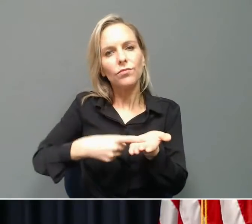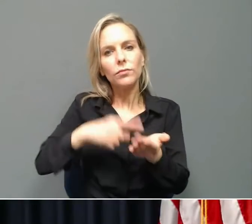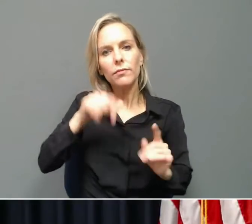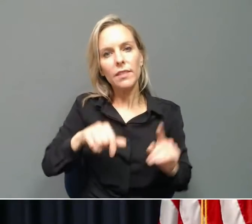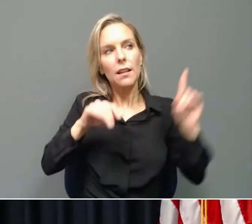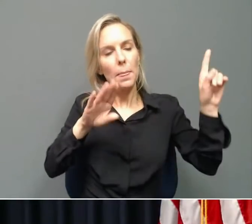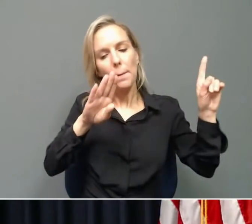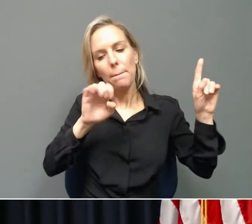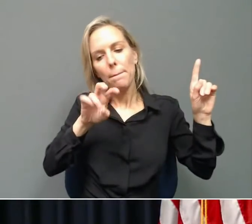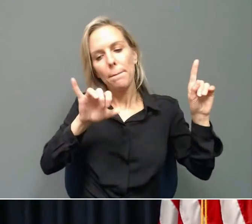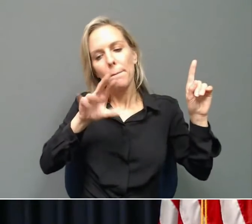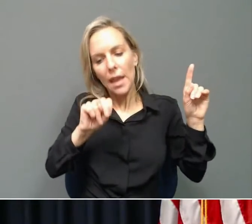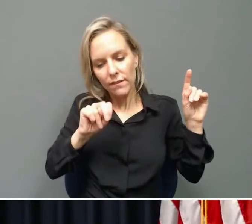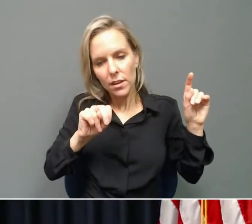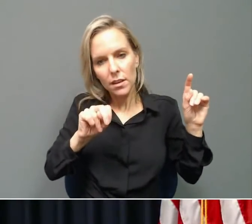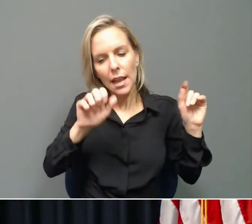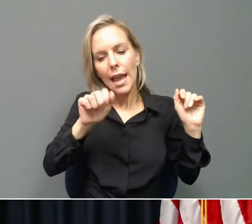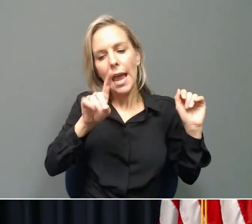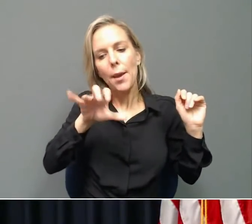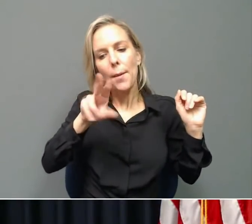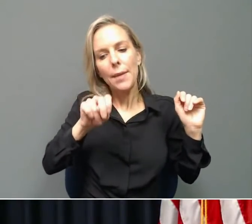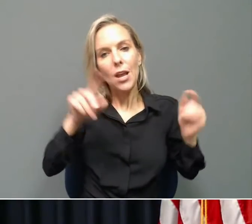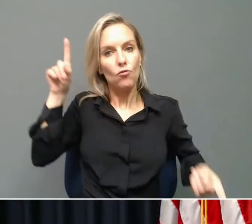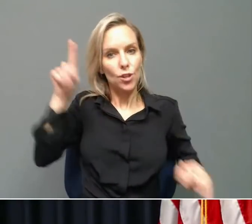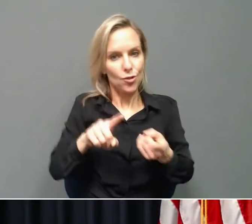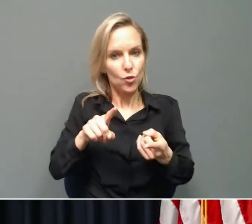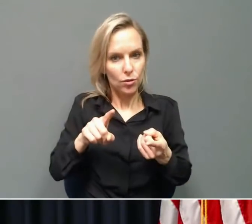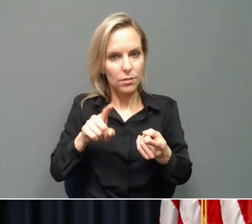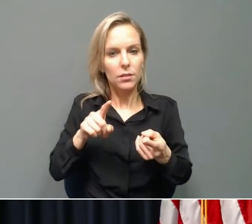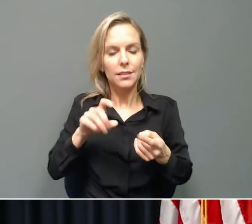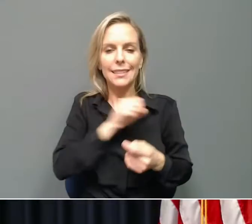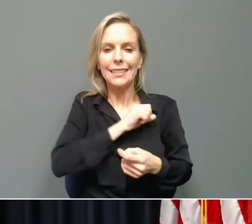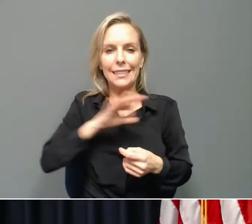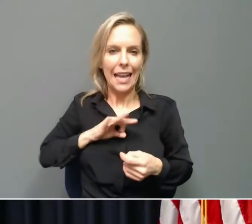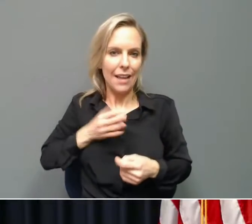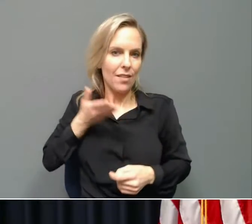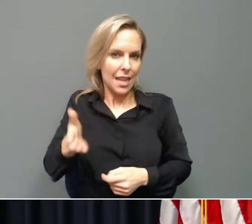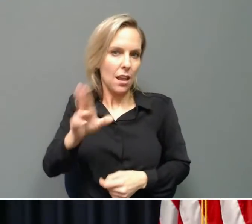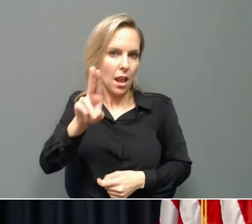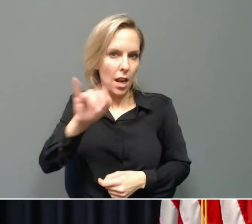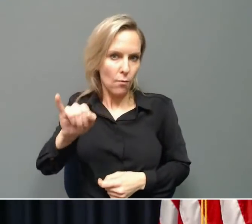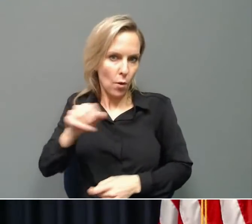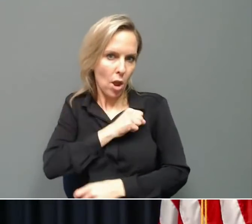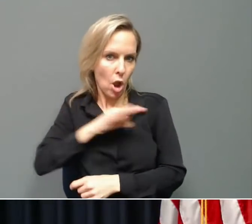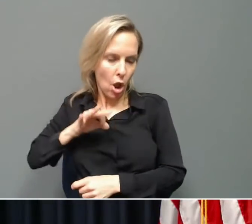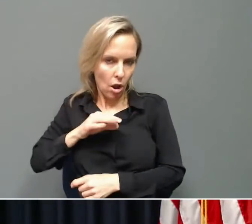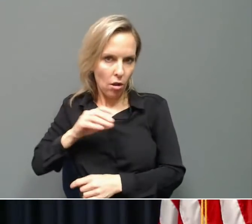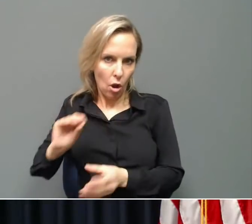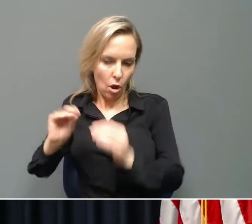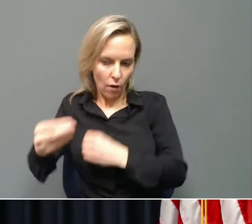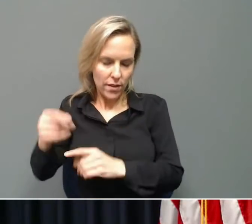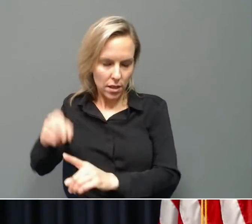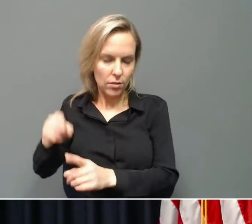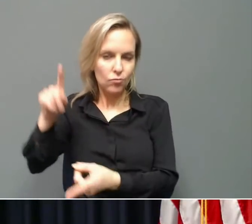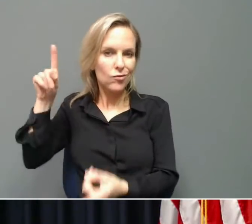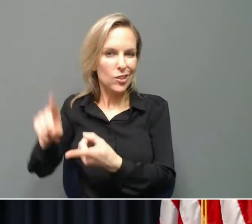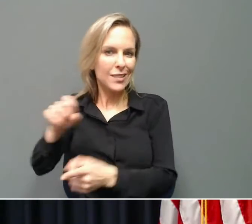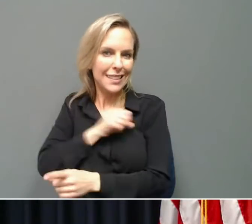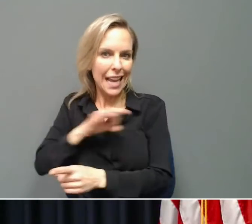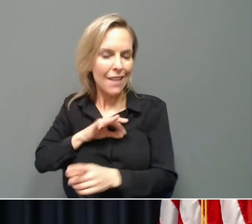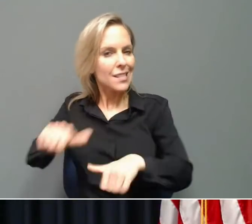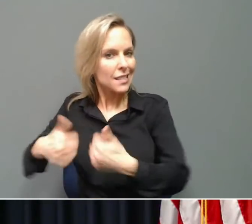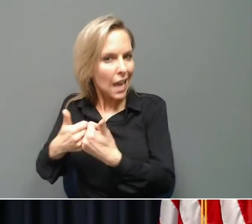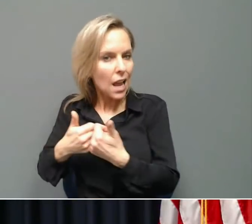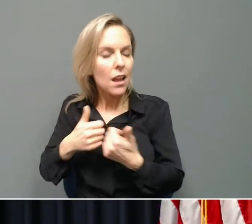administration reduced the staff at the unemployment office. And so that's been a challenge. You've also talked